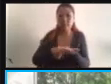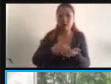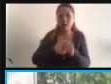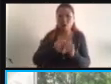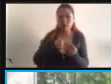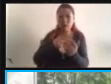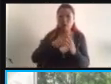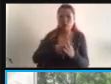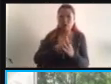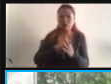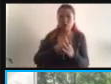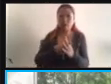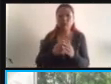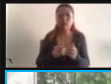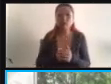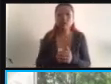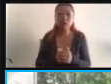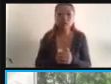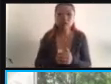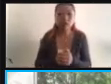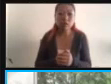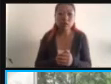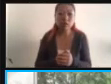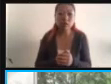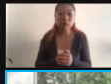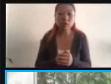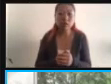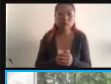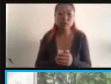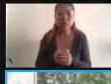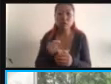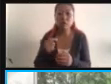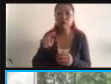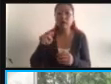whom. NASA only recruited